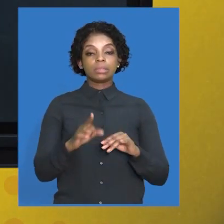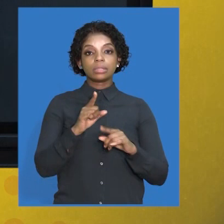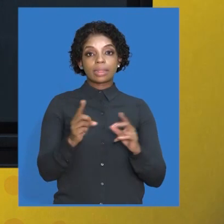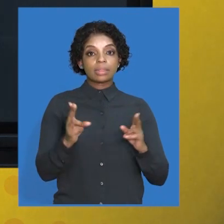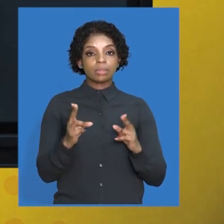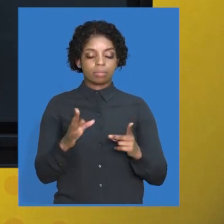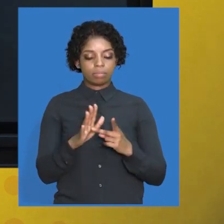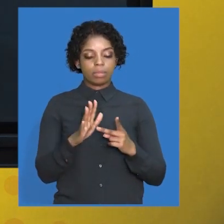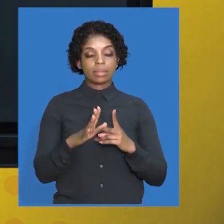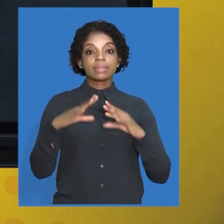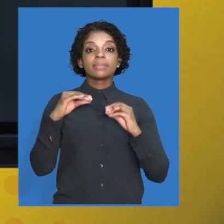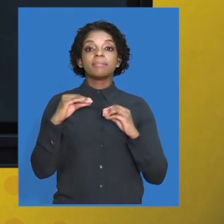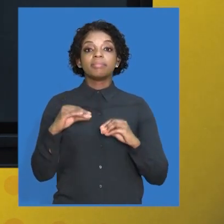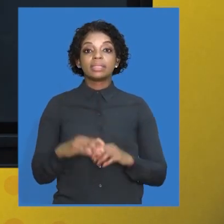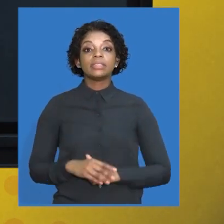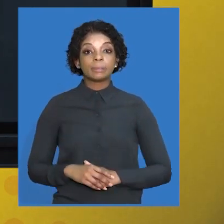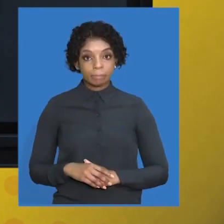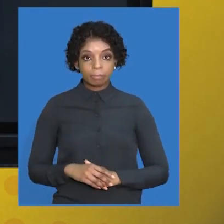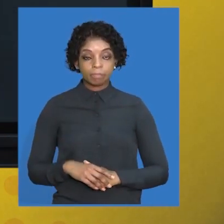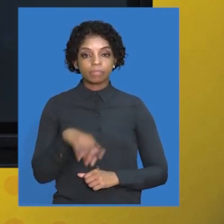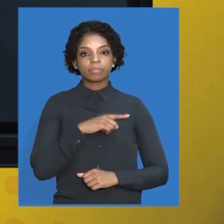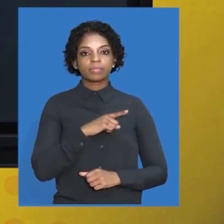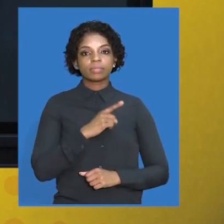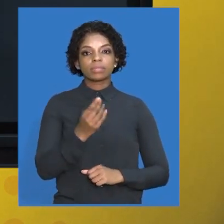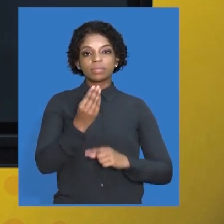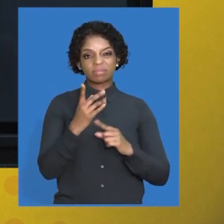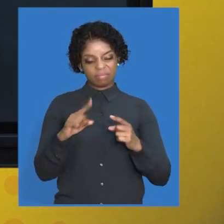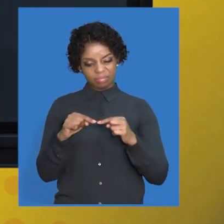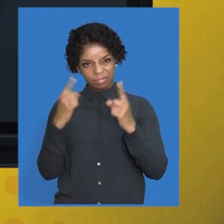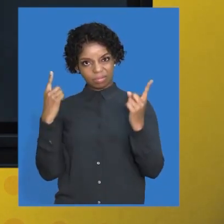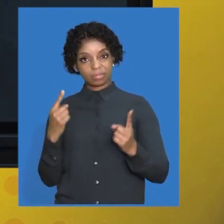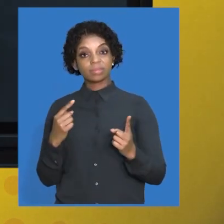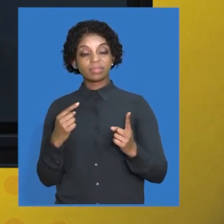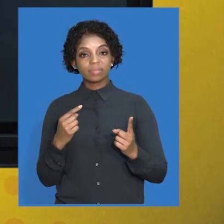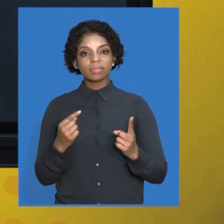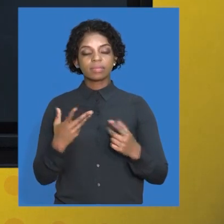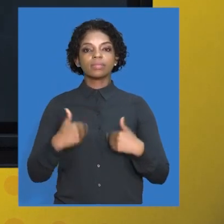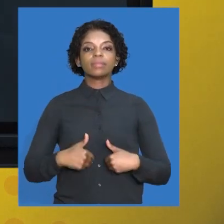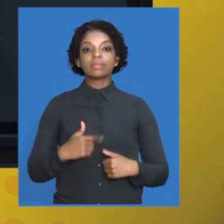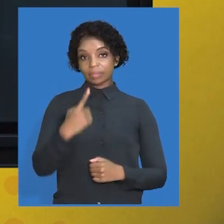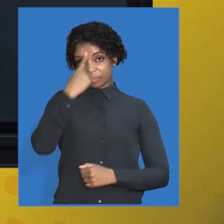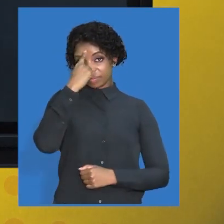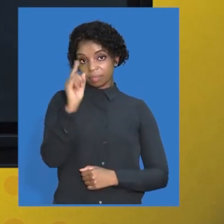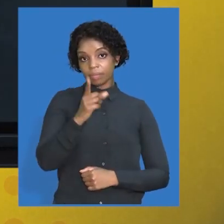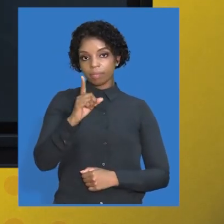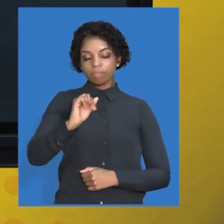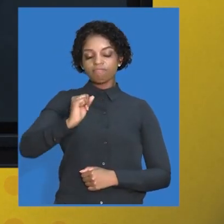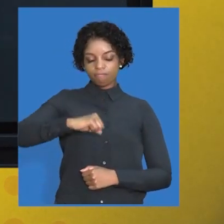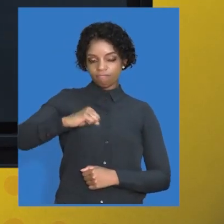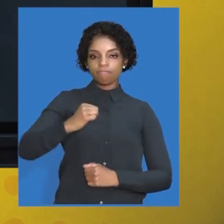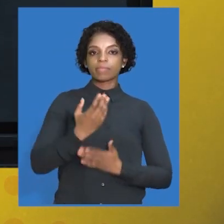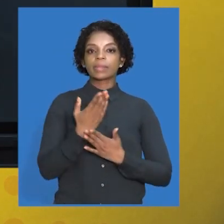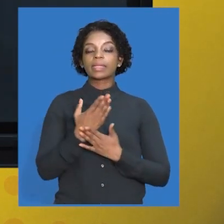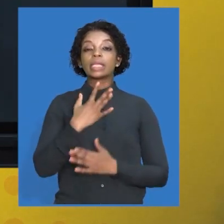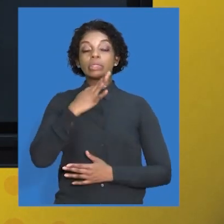individual individual shareholder is seen as different, and then we are allowed to take greater risks, which